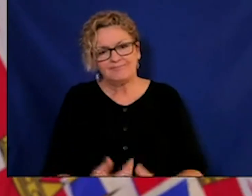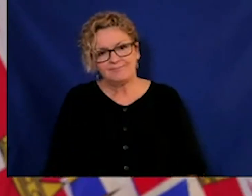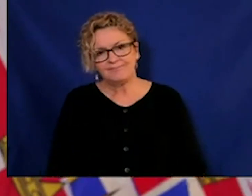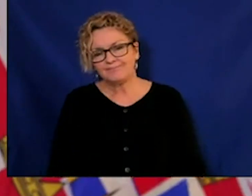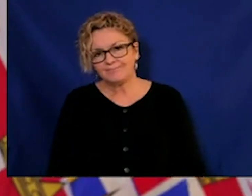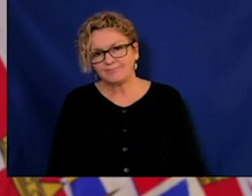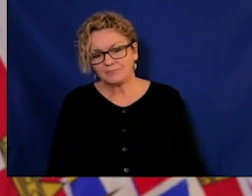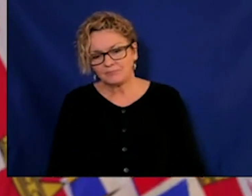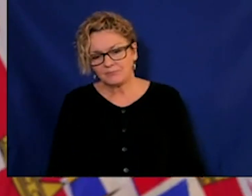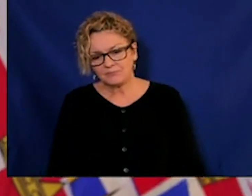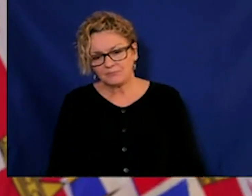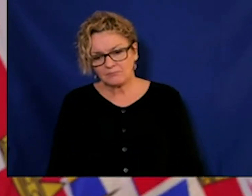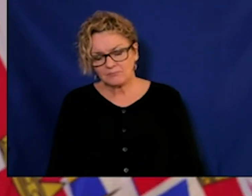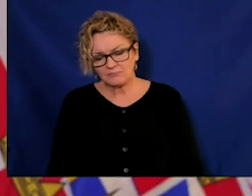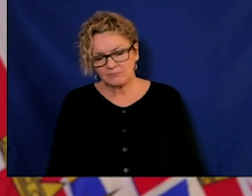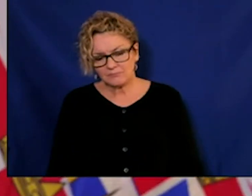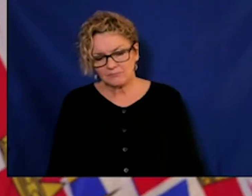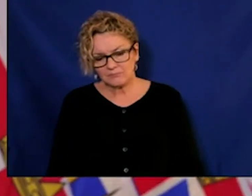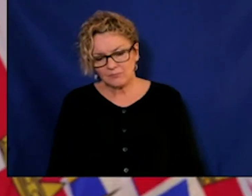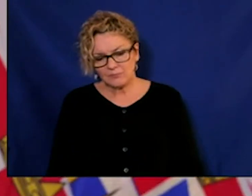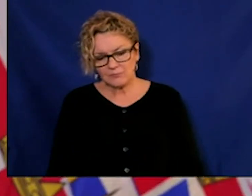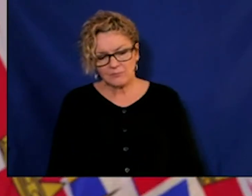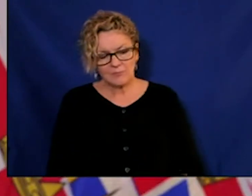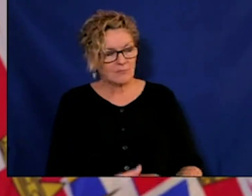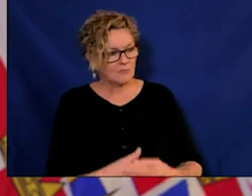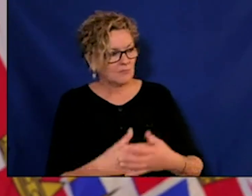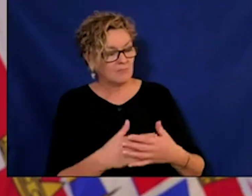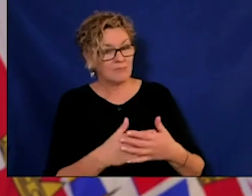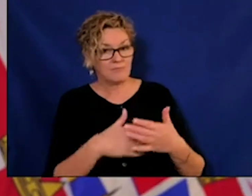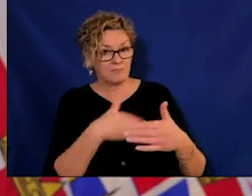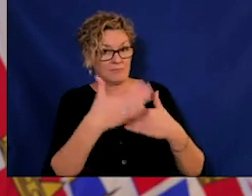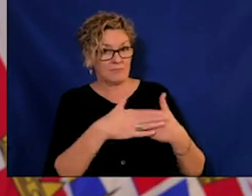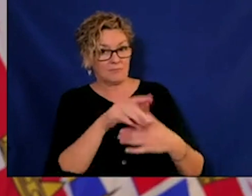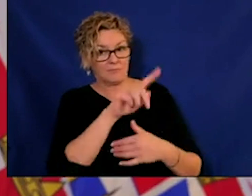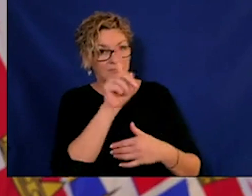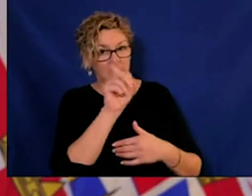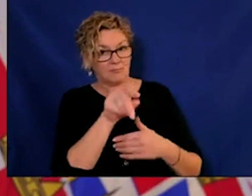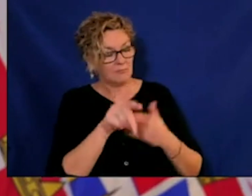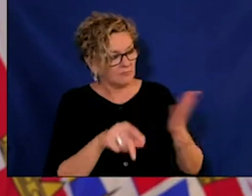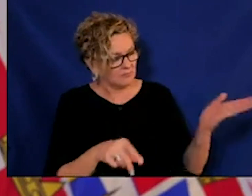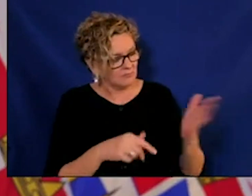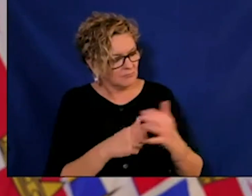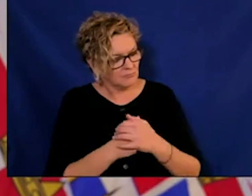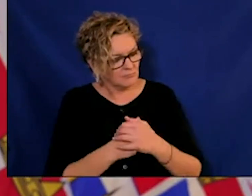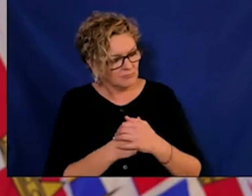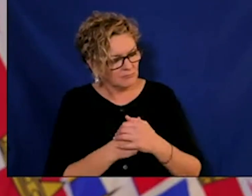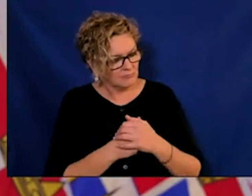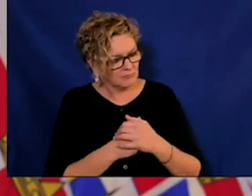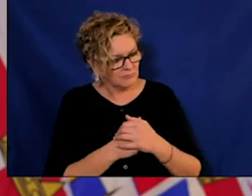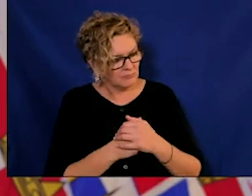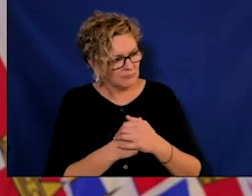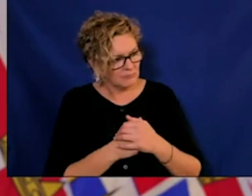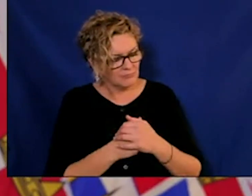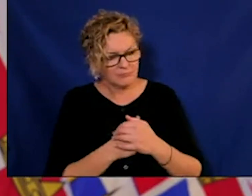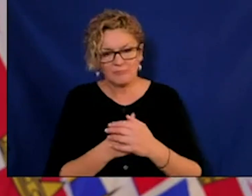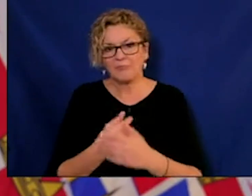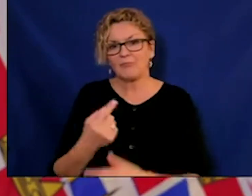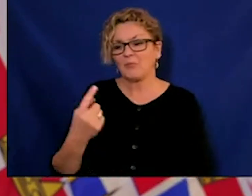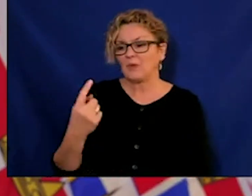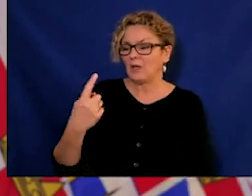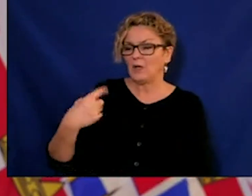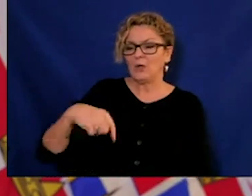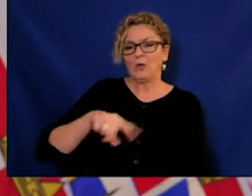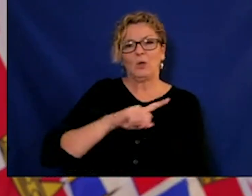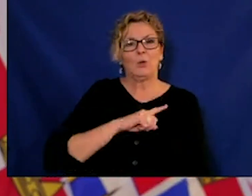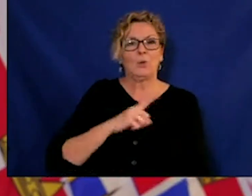Hi, Dr. Henry. I wanted to ask you, in keeping with what you just said, we're still hearing from parents who say it took up